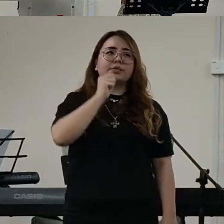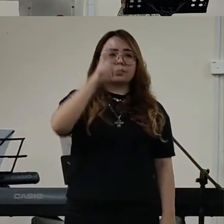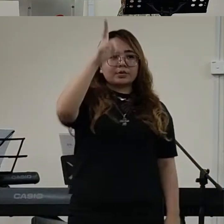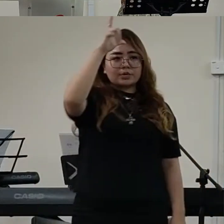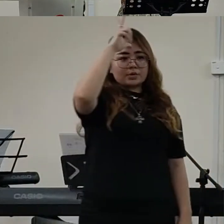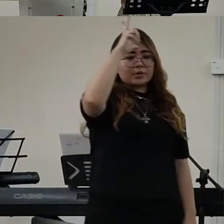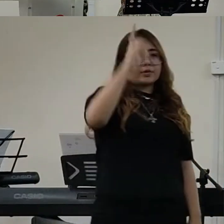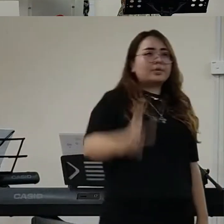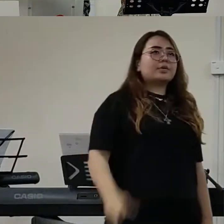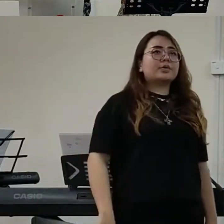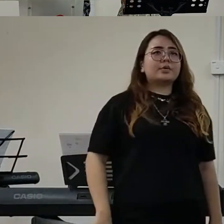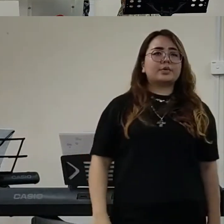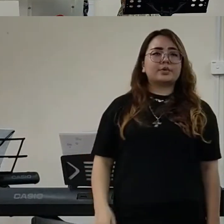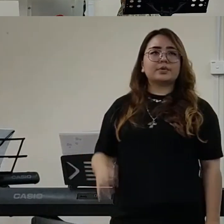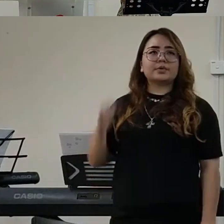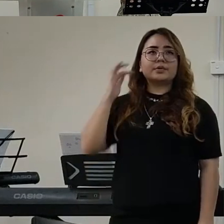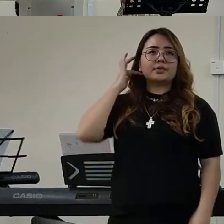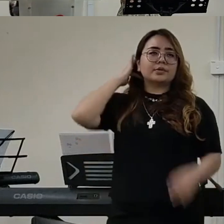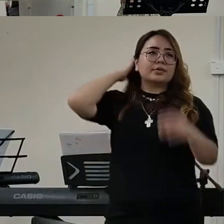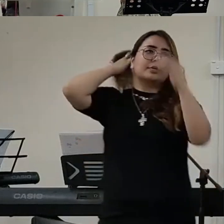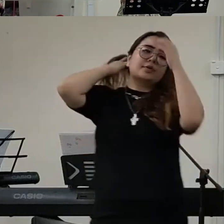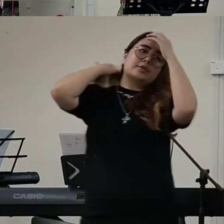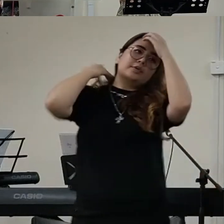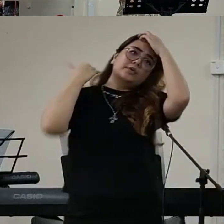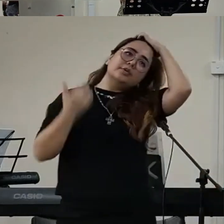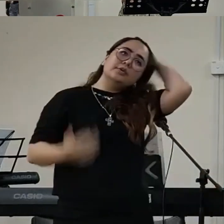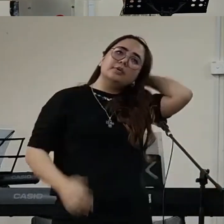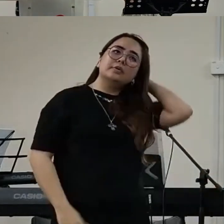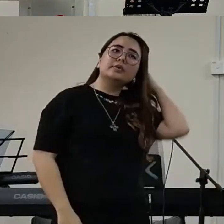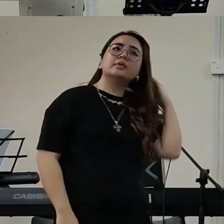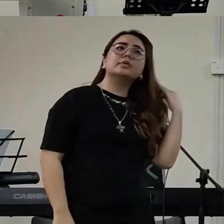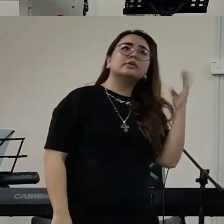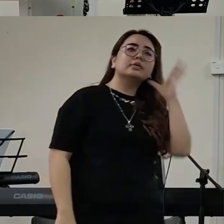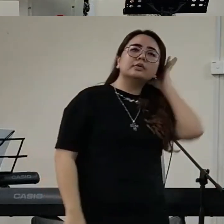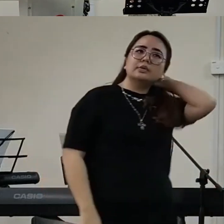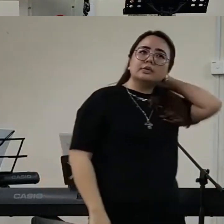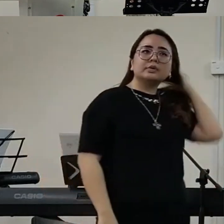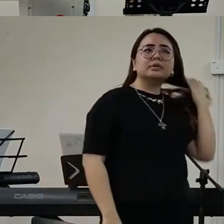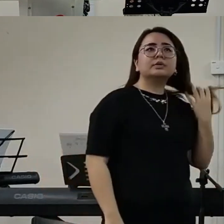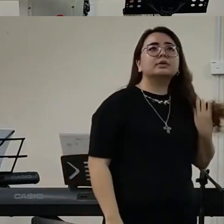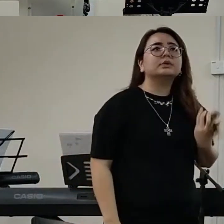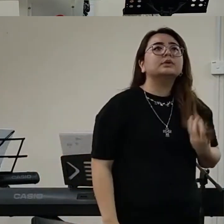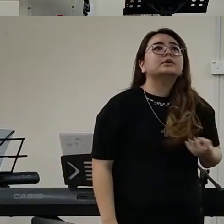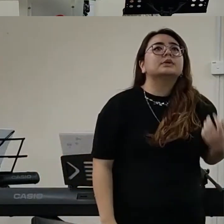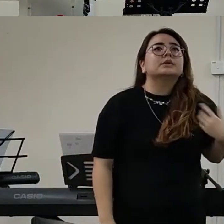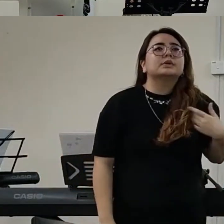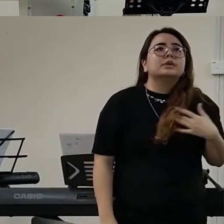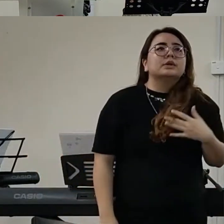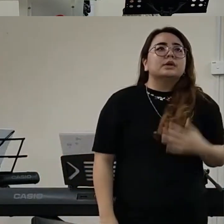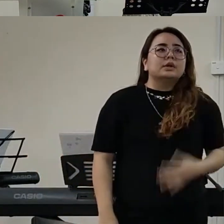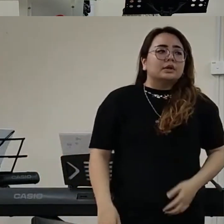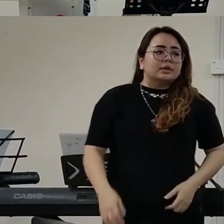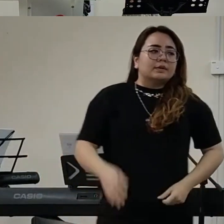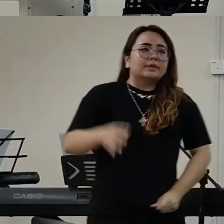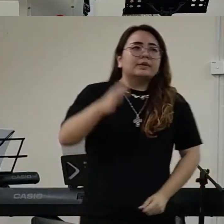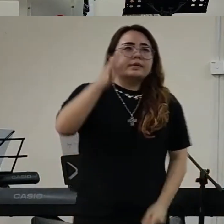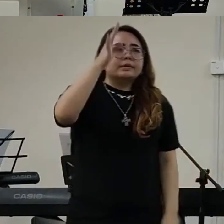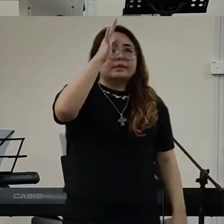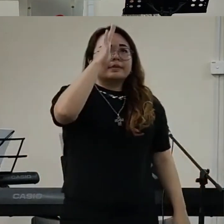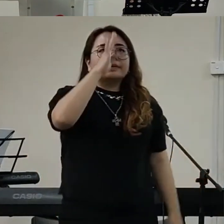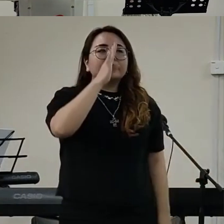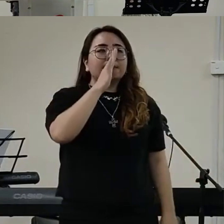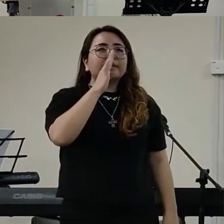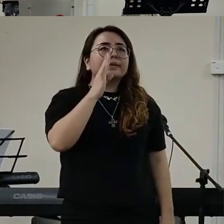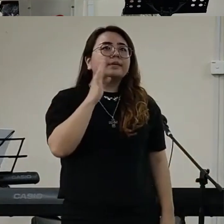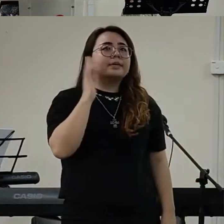while preparing the sermon. Let's go to the later one. There's a former one. God's going to judge between sheep and sheep.But